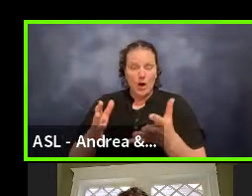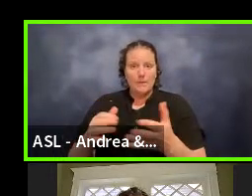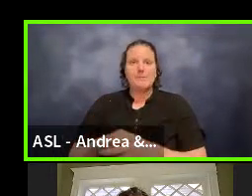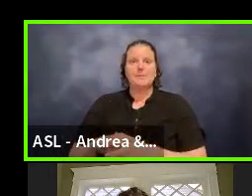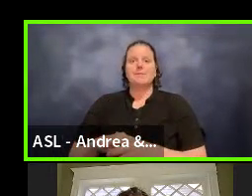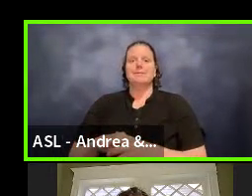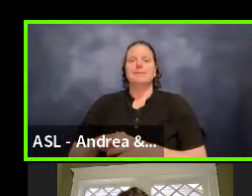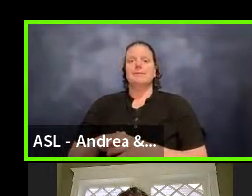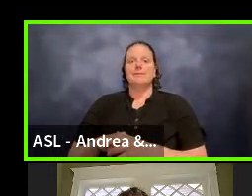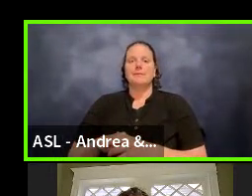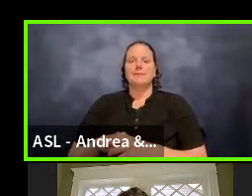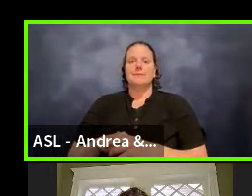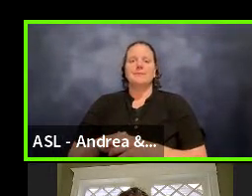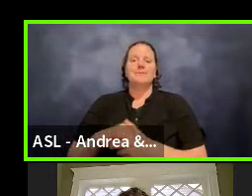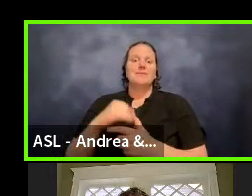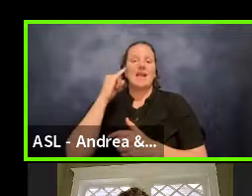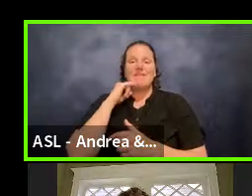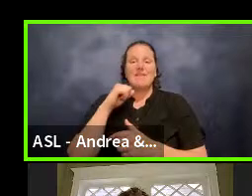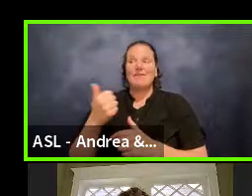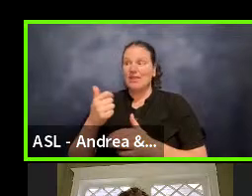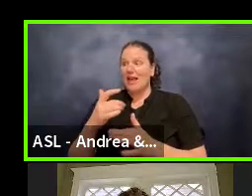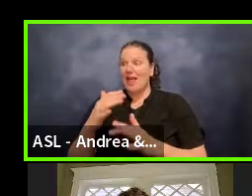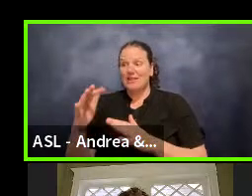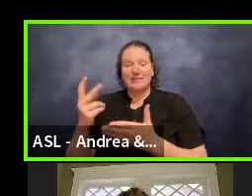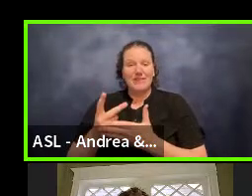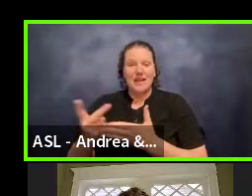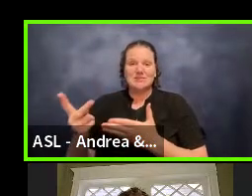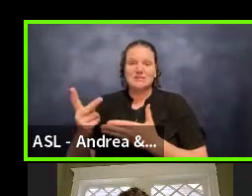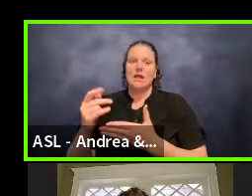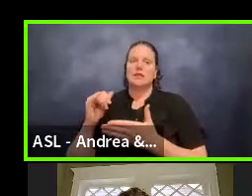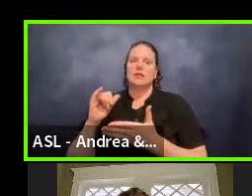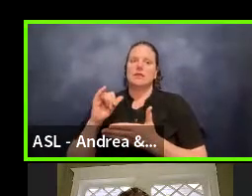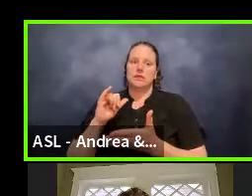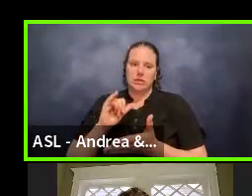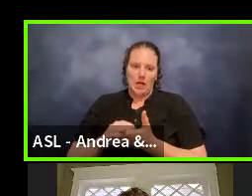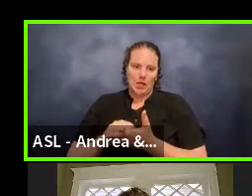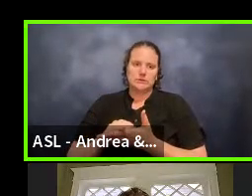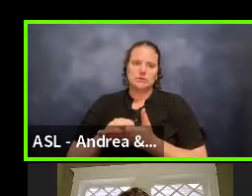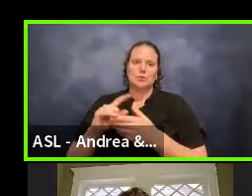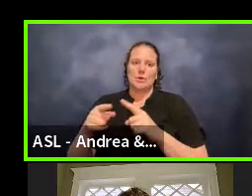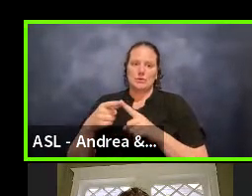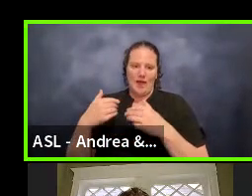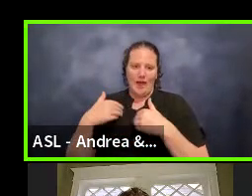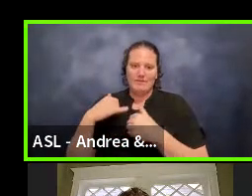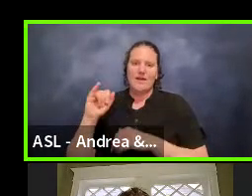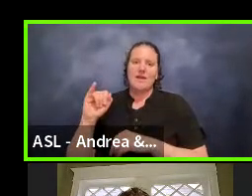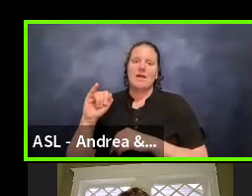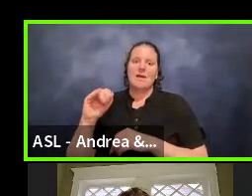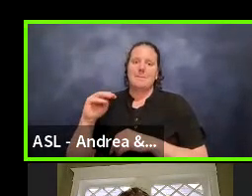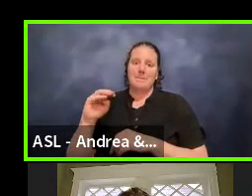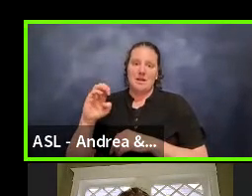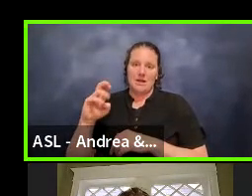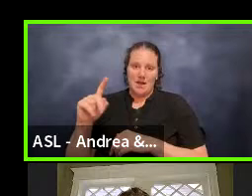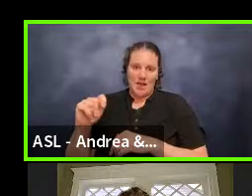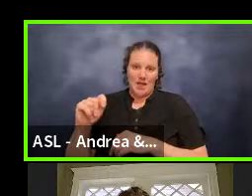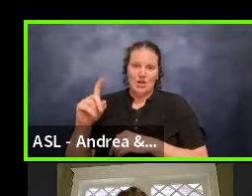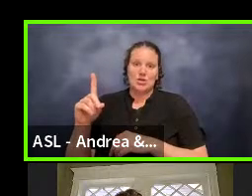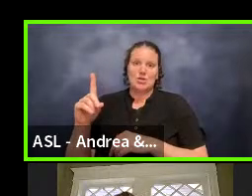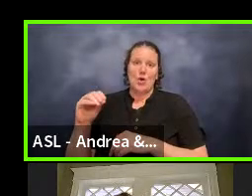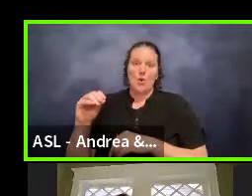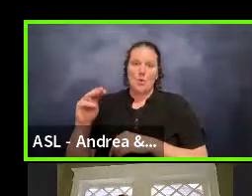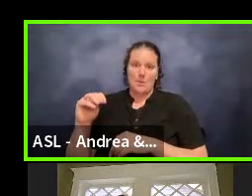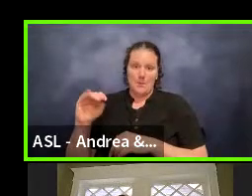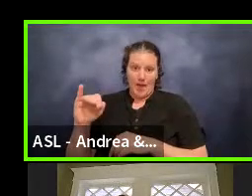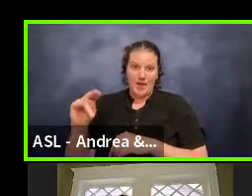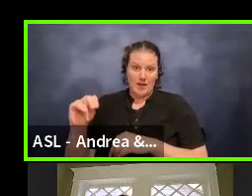Now, if everything else fails, that's when we get into eminent domain. And it